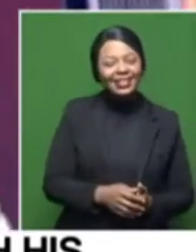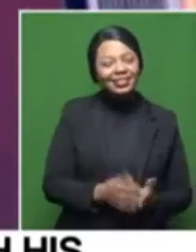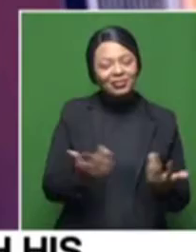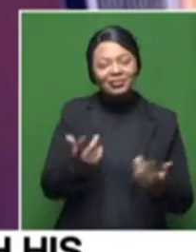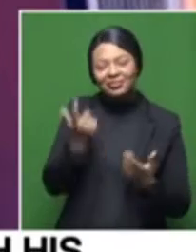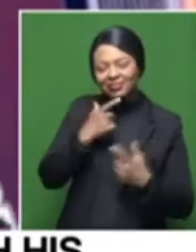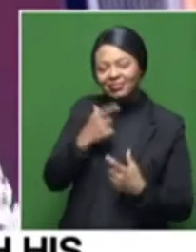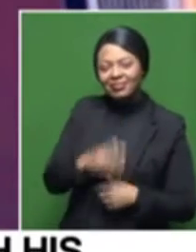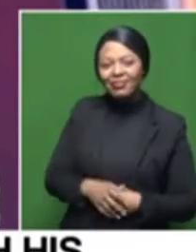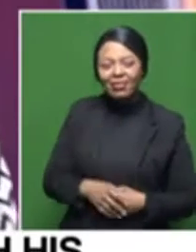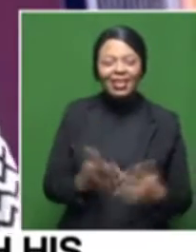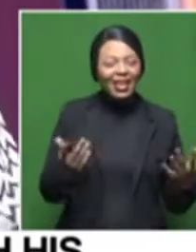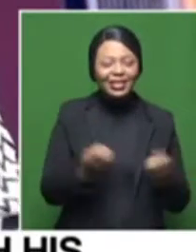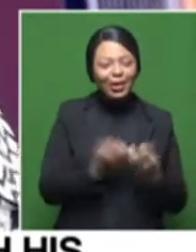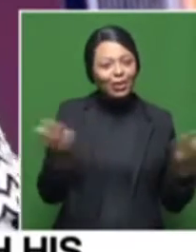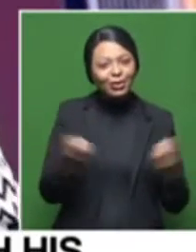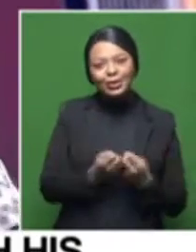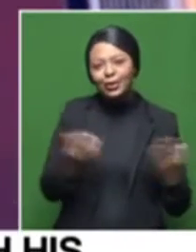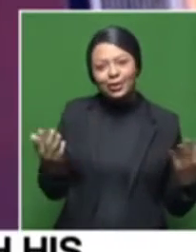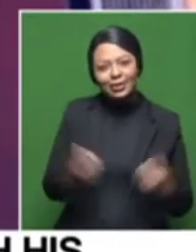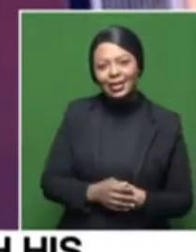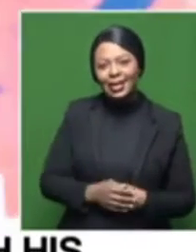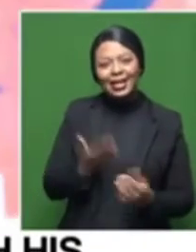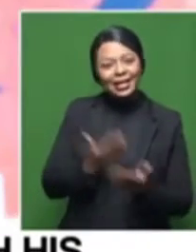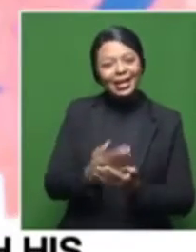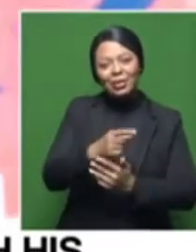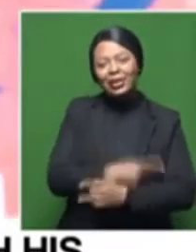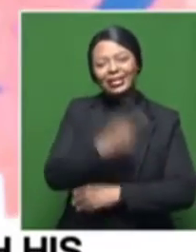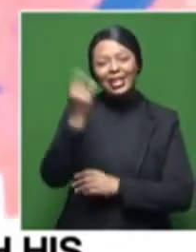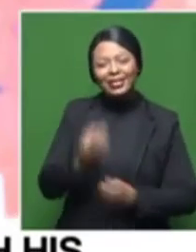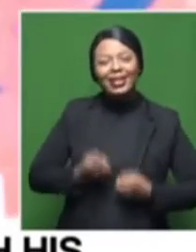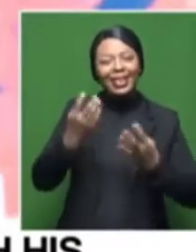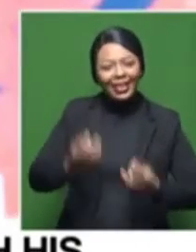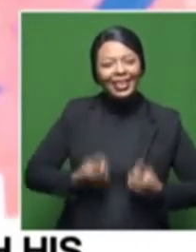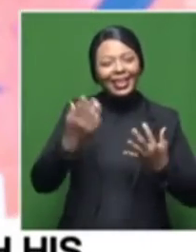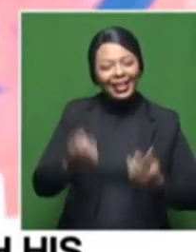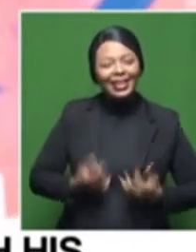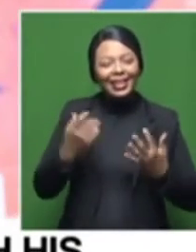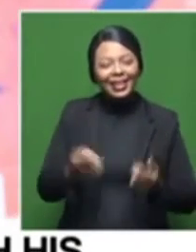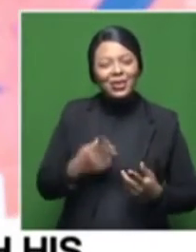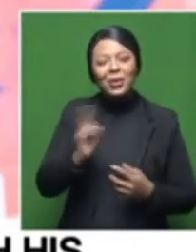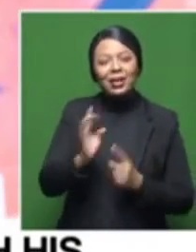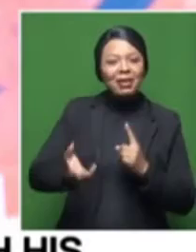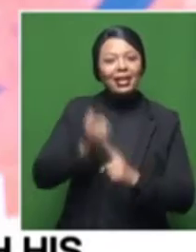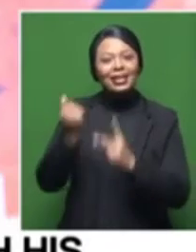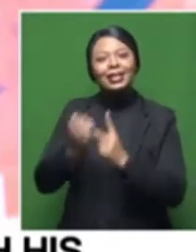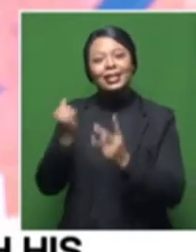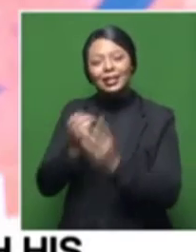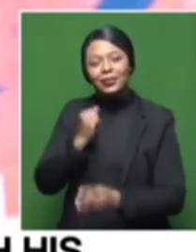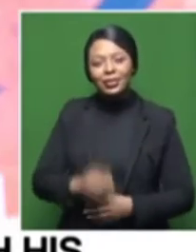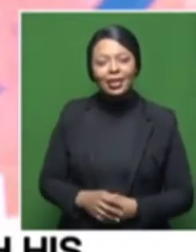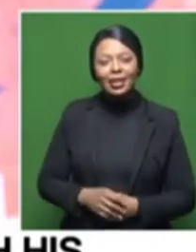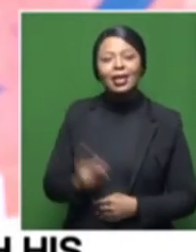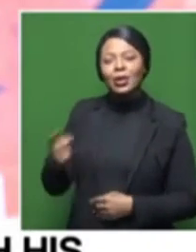hey, man, it's a lot. I mean, we'd be here the whole day. For the highlights. And you say that you want your music to move